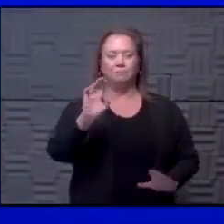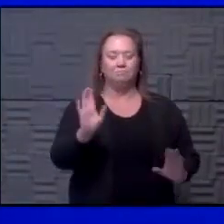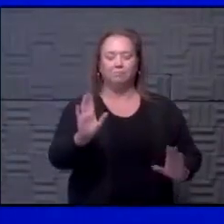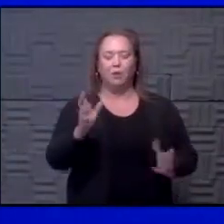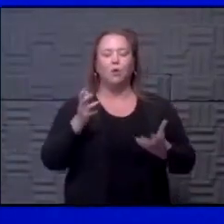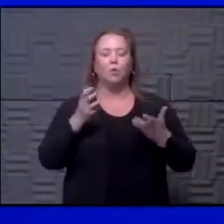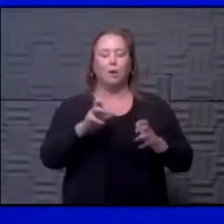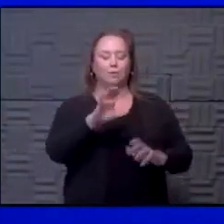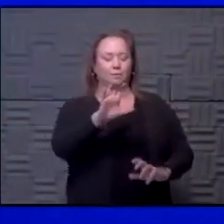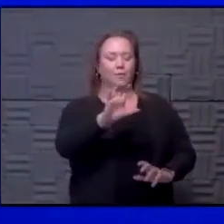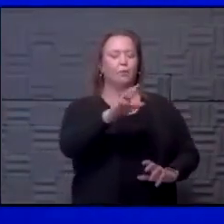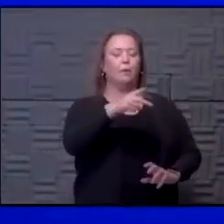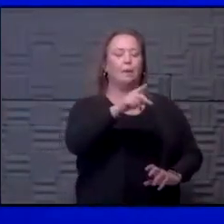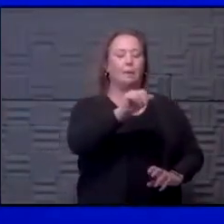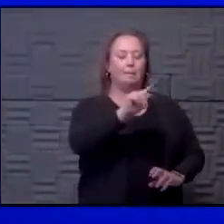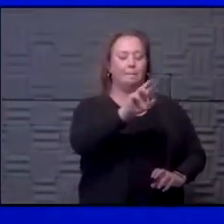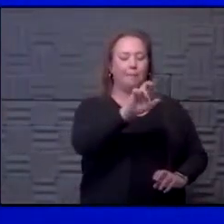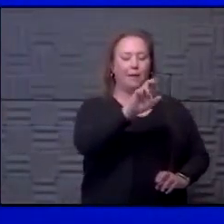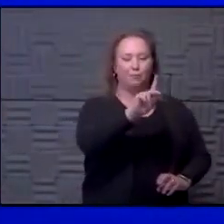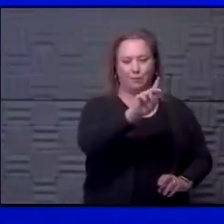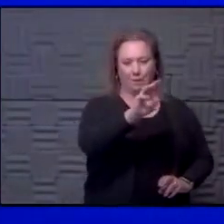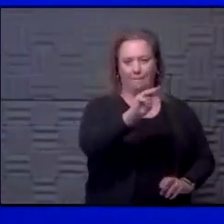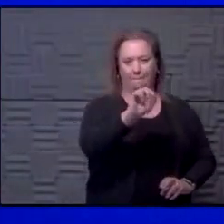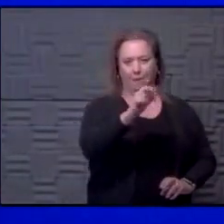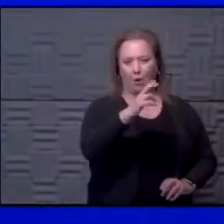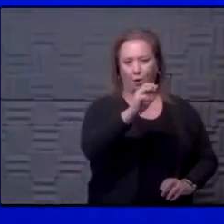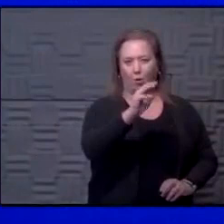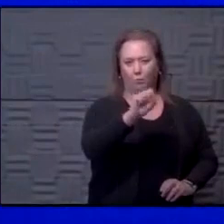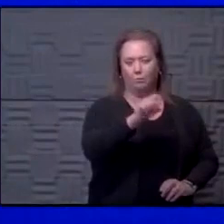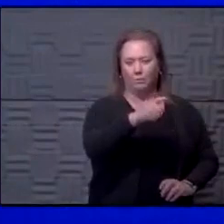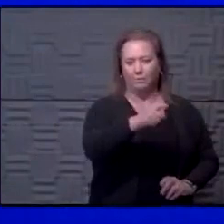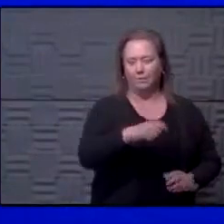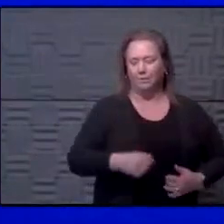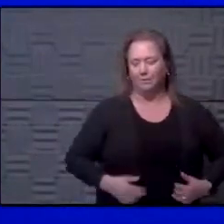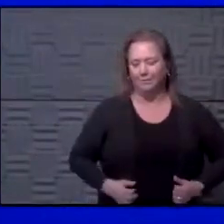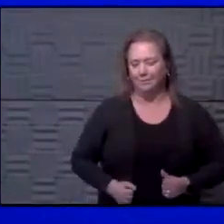Mahomes. 38 touchdowns, 6 interceptions. All right. I think